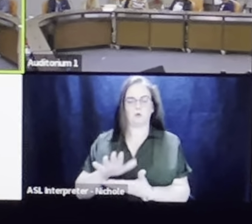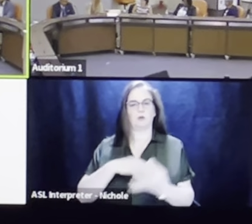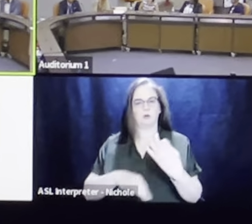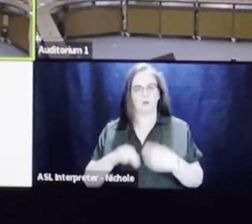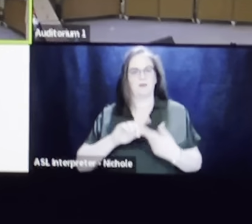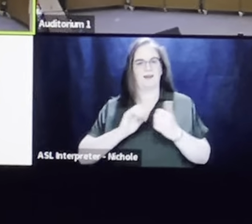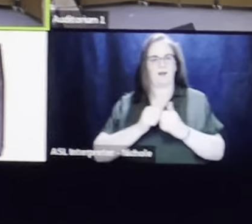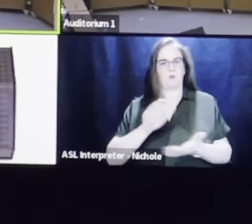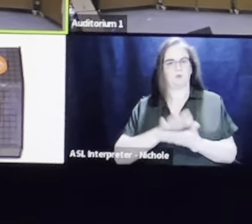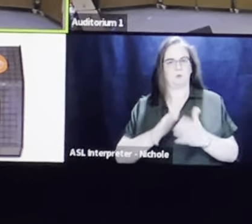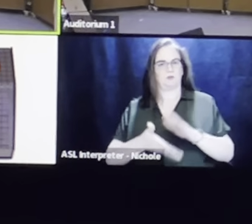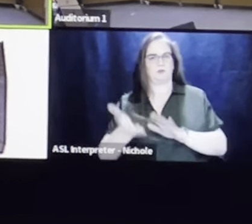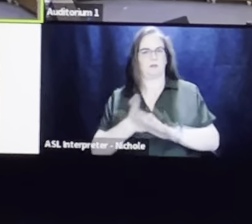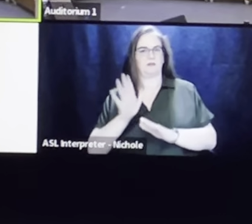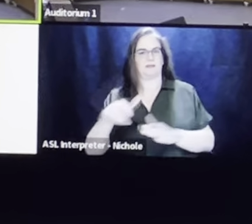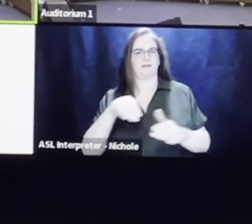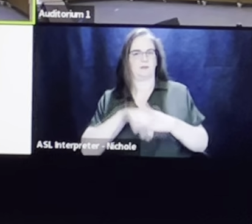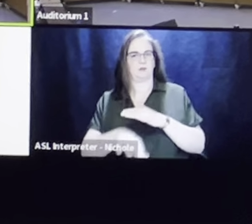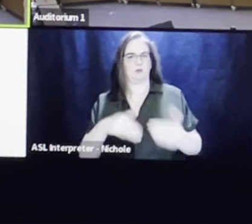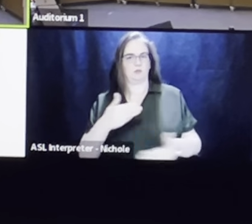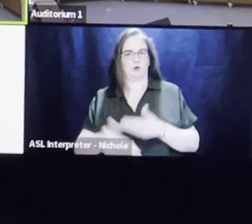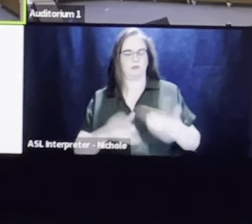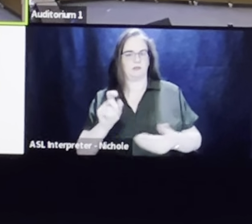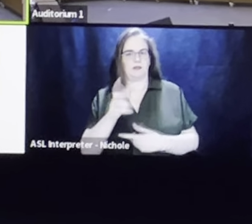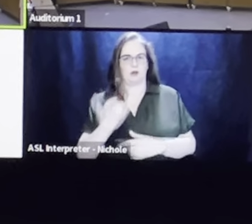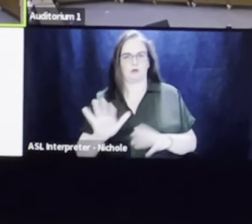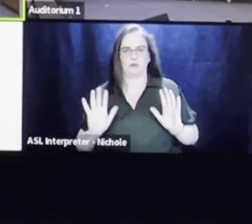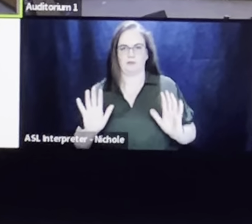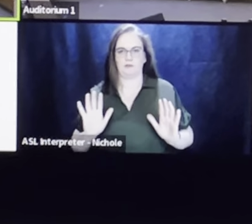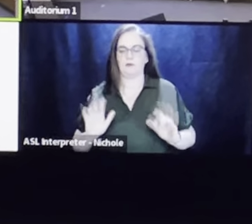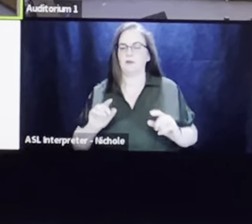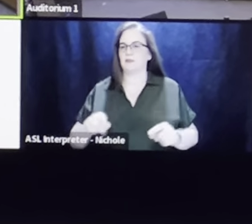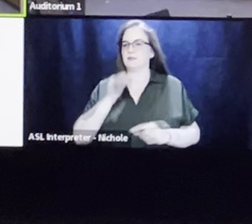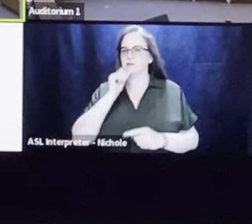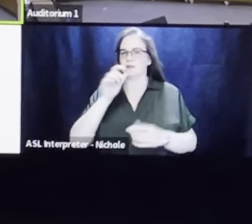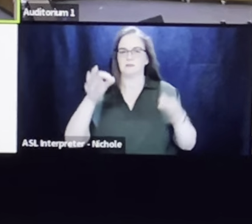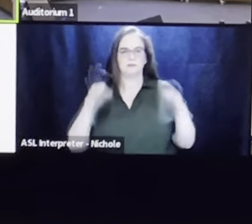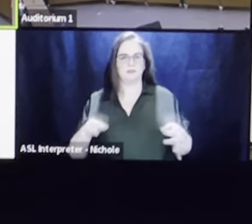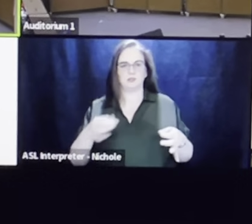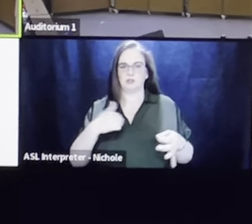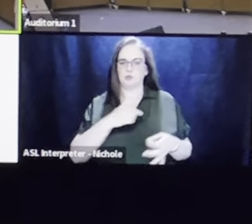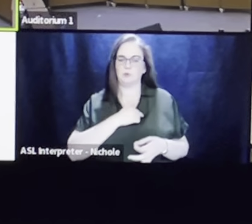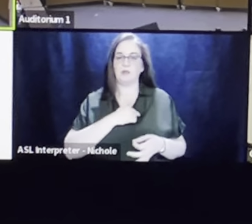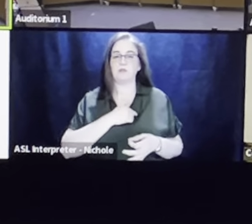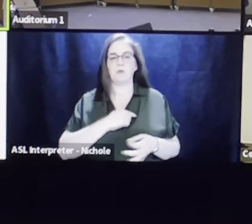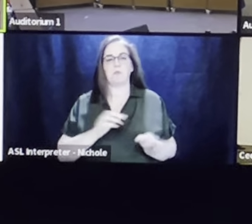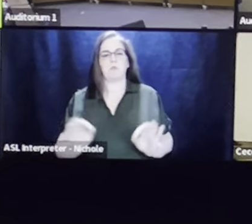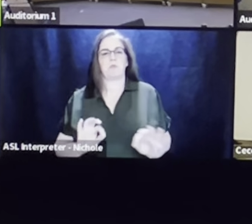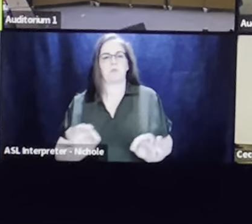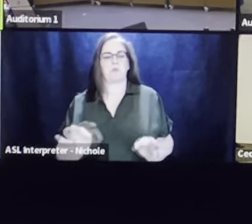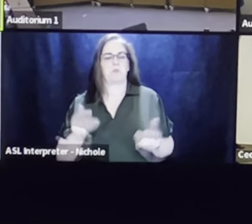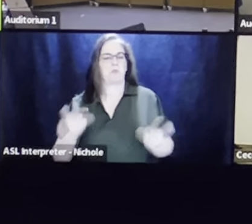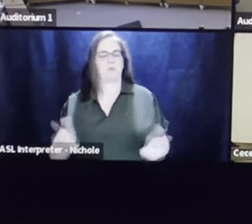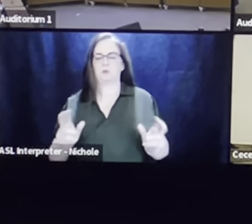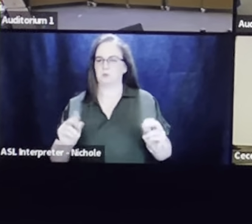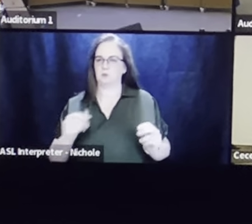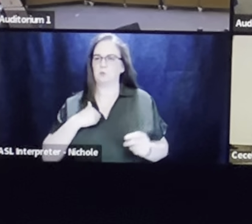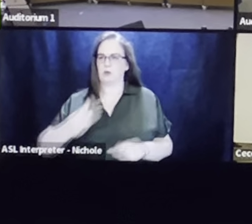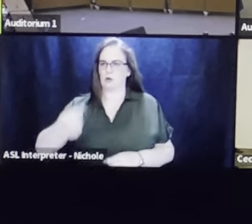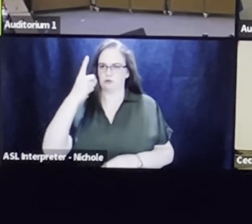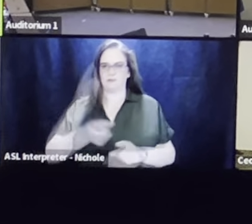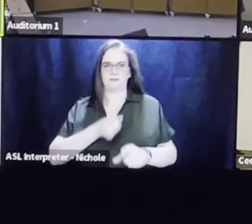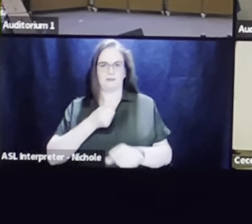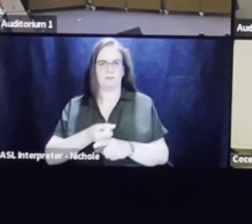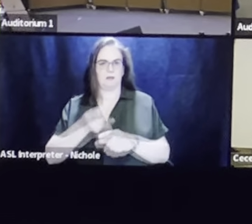about how the school is conducting its admission process and lottery. This is not a decision that we take lightly as a board. We understand the impact